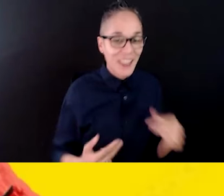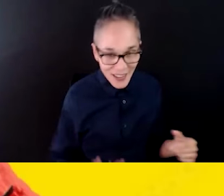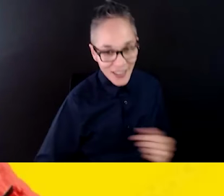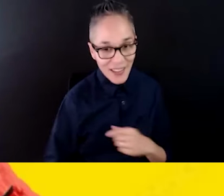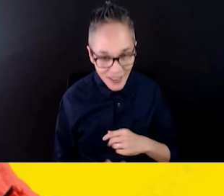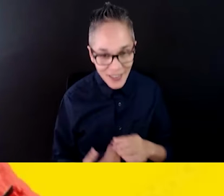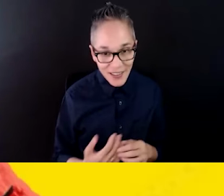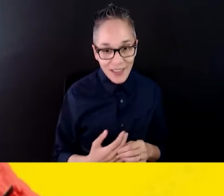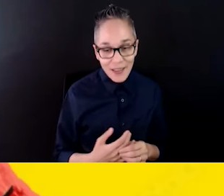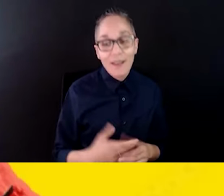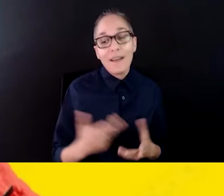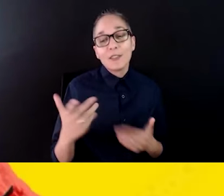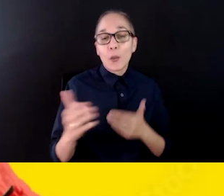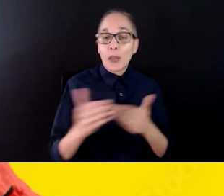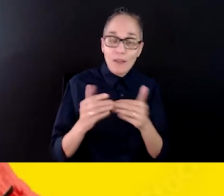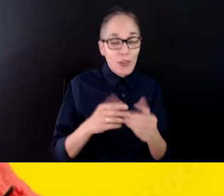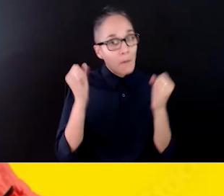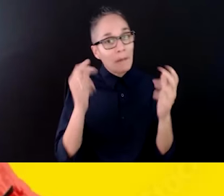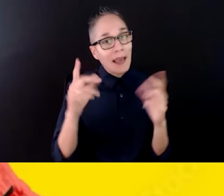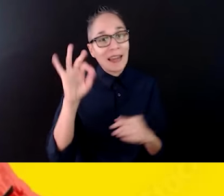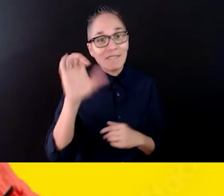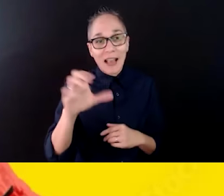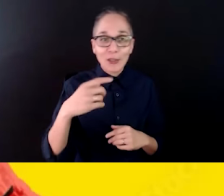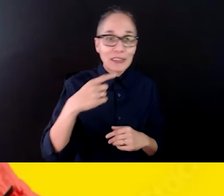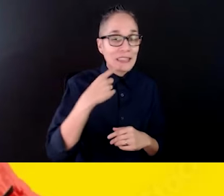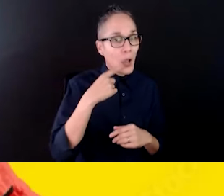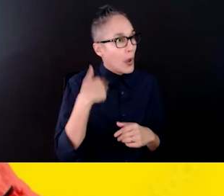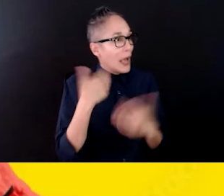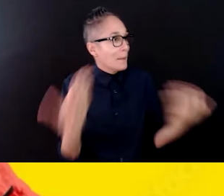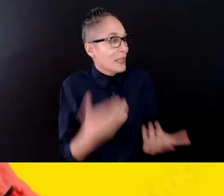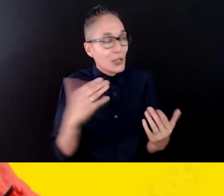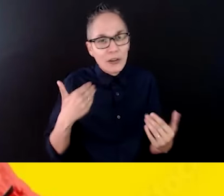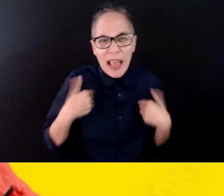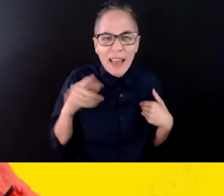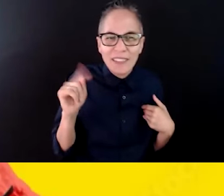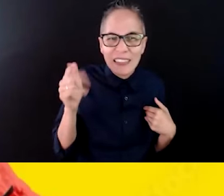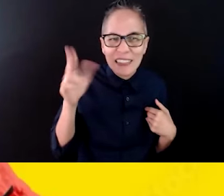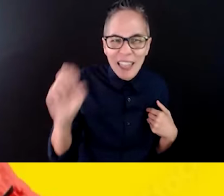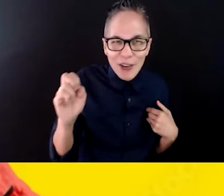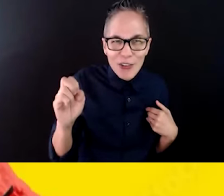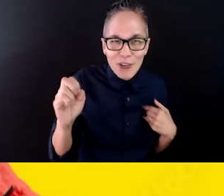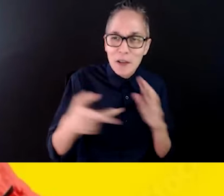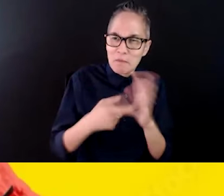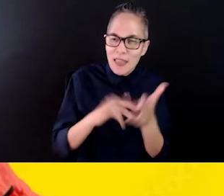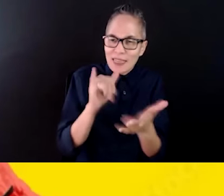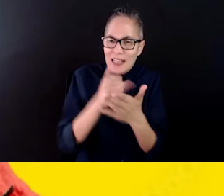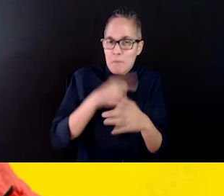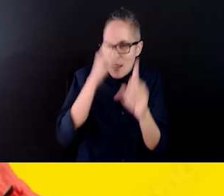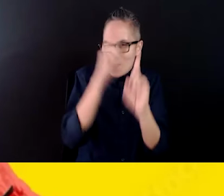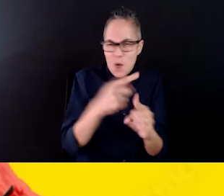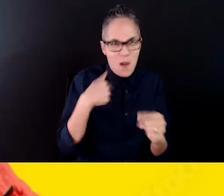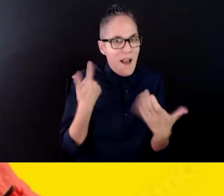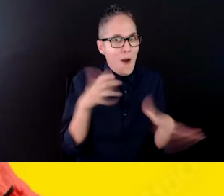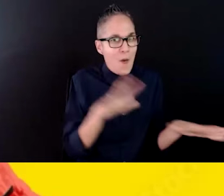So even though a lot of people, faculty, it's great when you're here and you're tenured, right? That's kind of where your guys' goal is. And then why would you